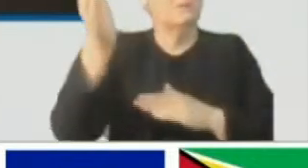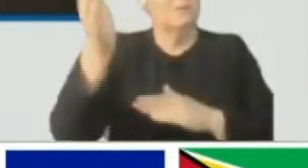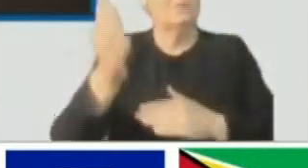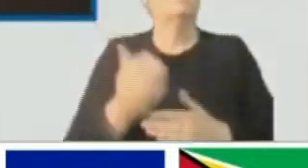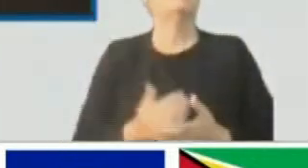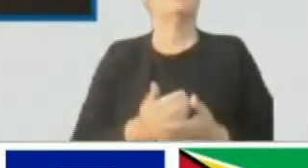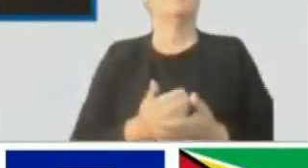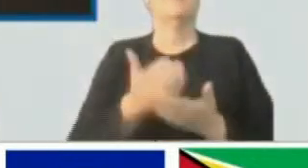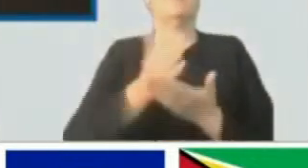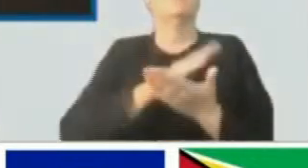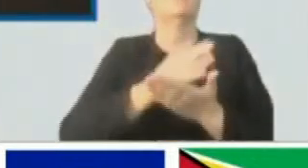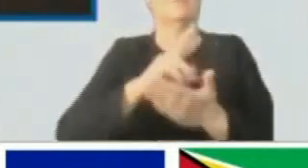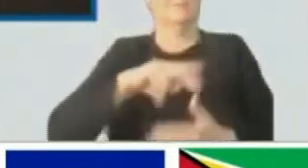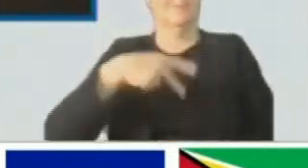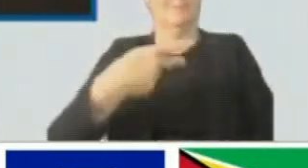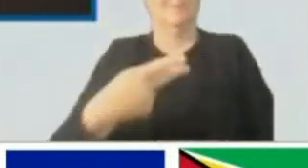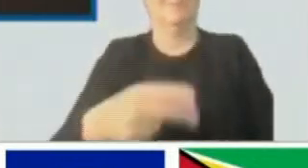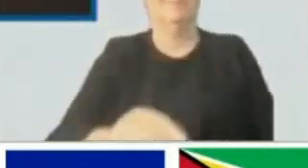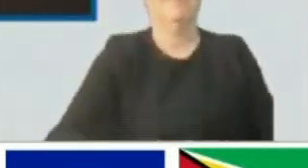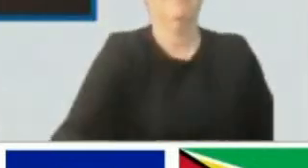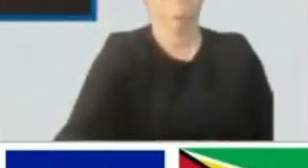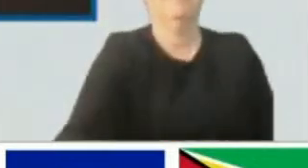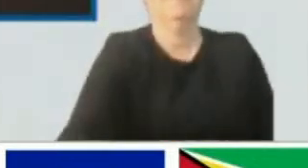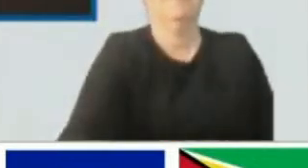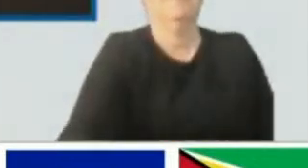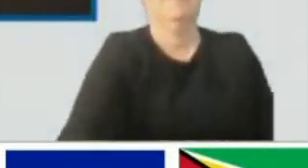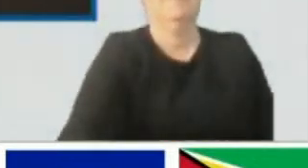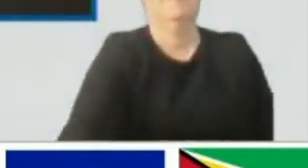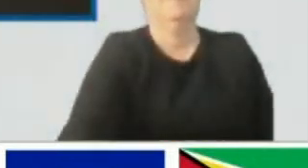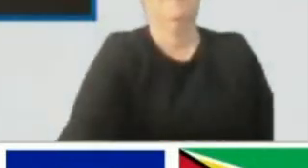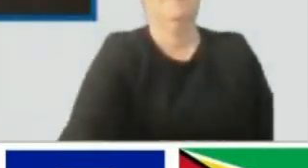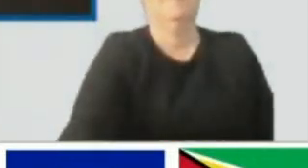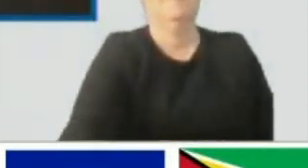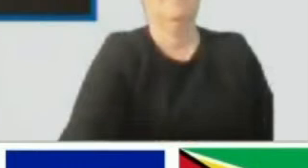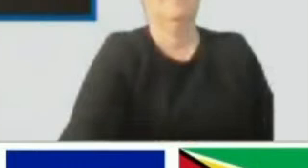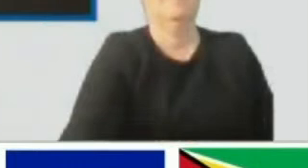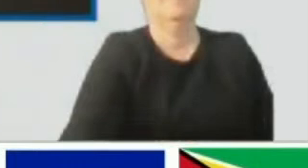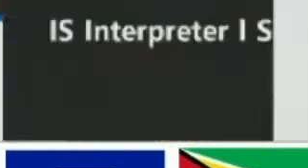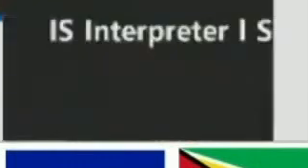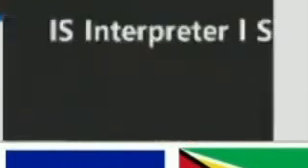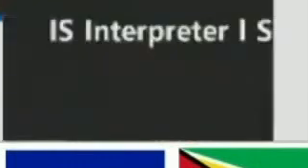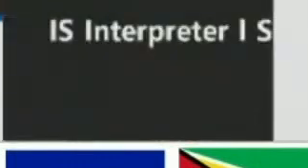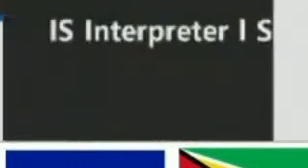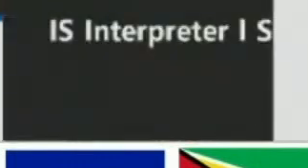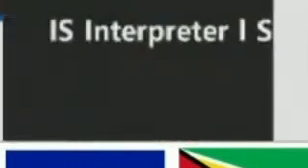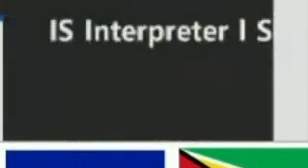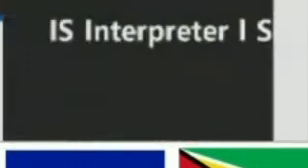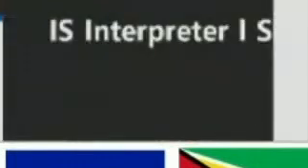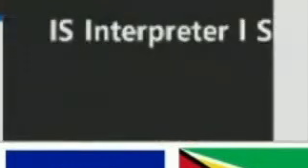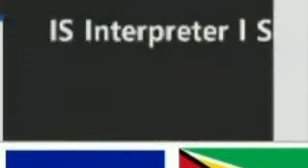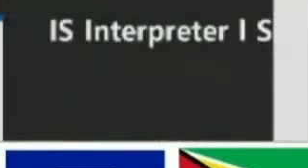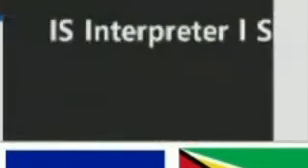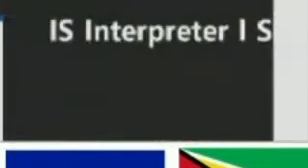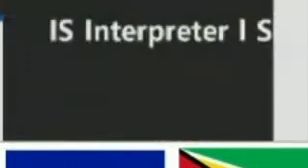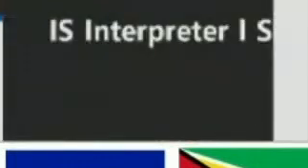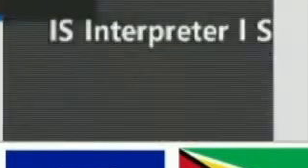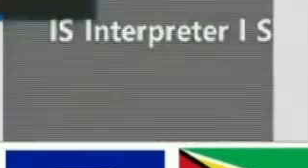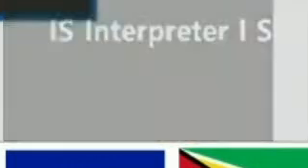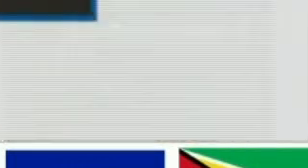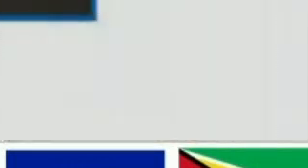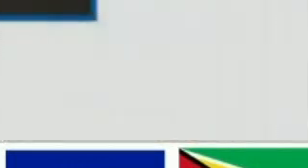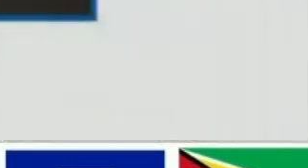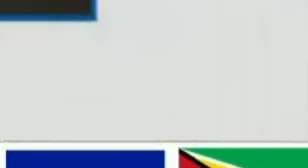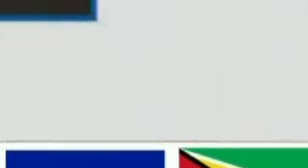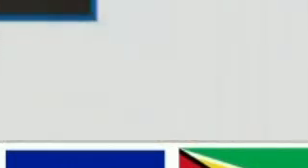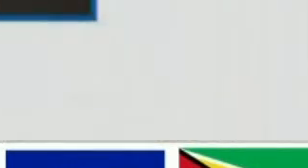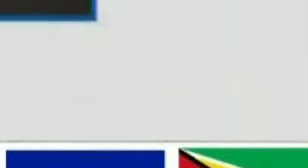will accept that our concerns are current, our concerns are pressing, and our concerns are rooted in the